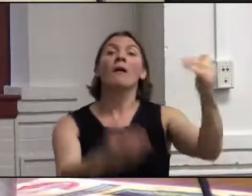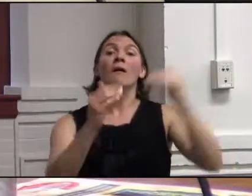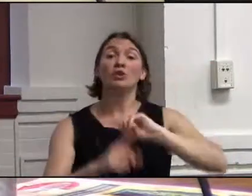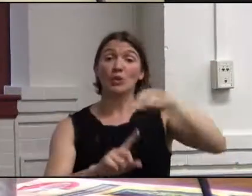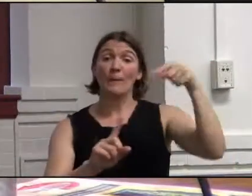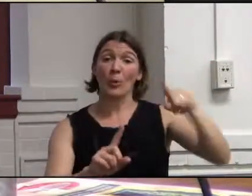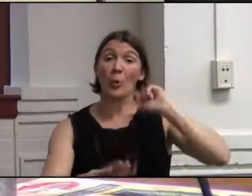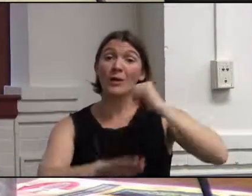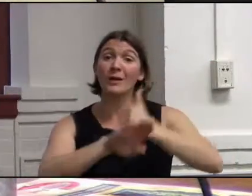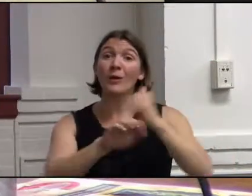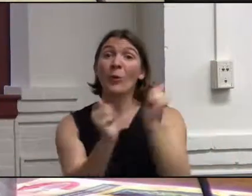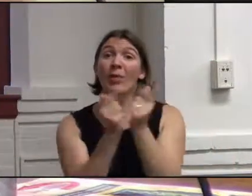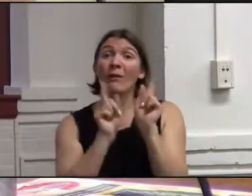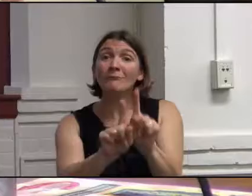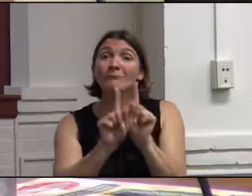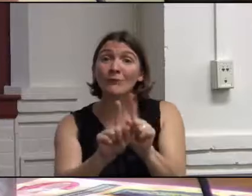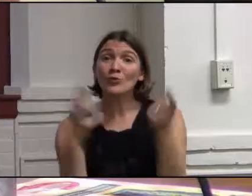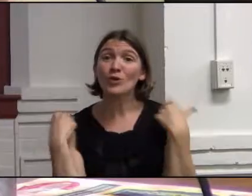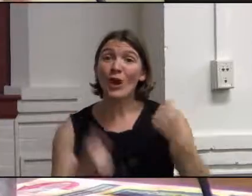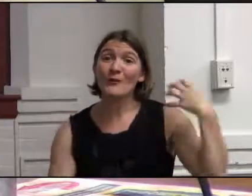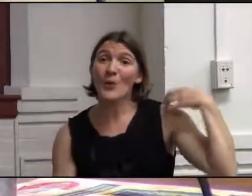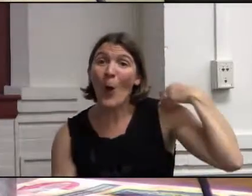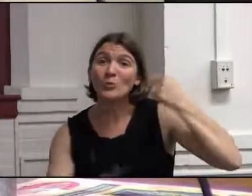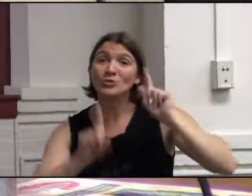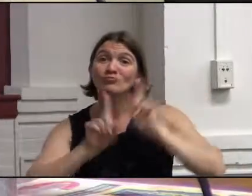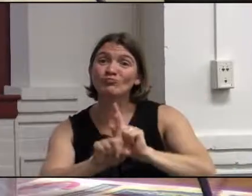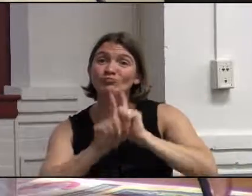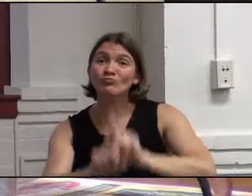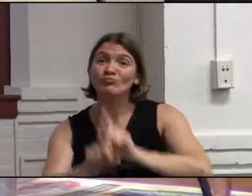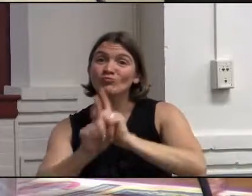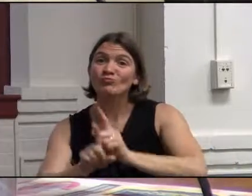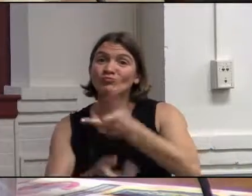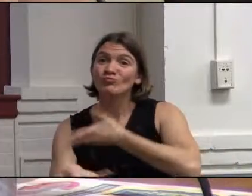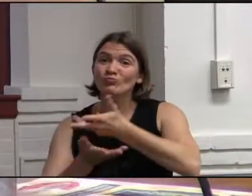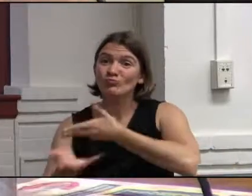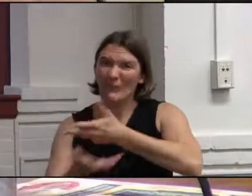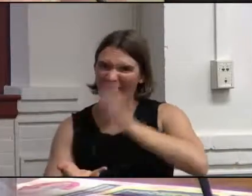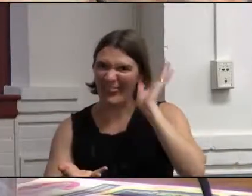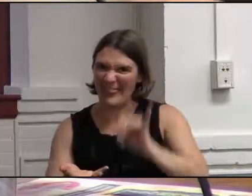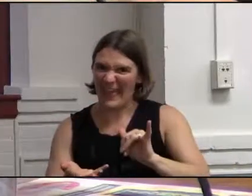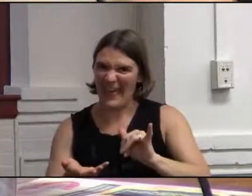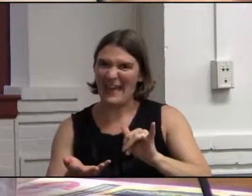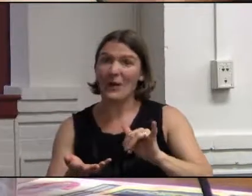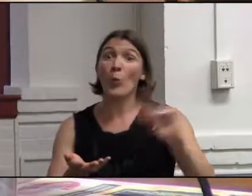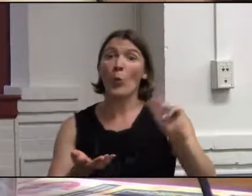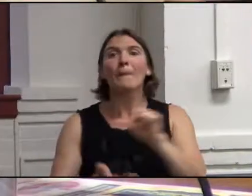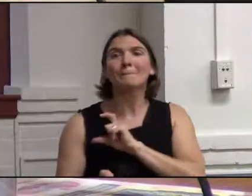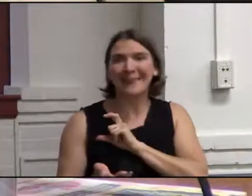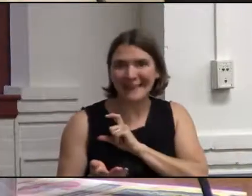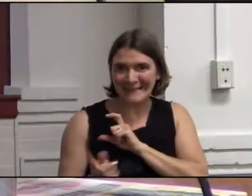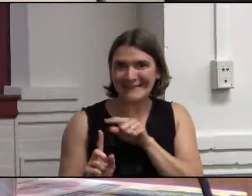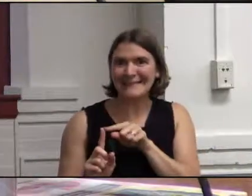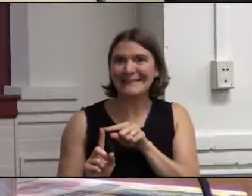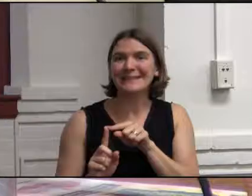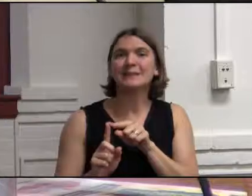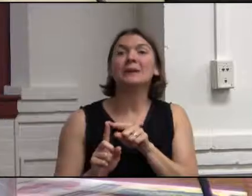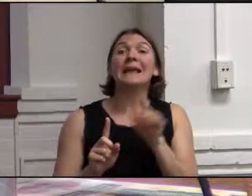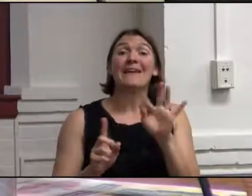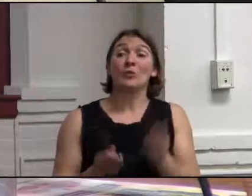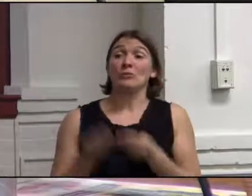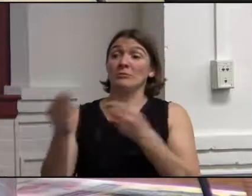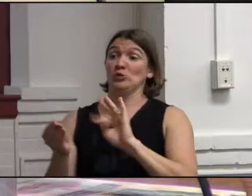recovery coaches, and that's part of, I believe, the program that would take place directly at the police station for the surrendering